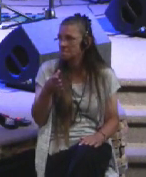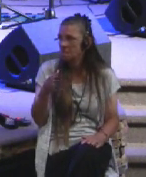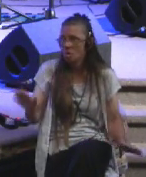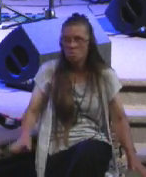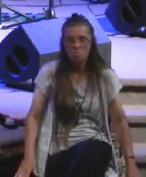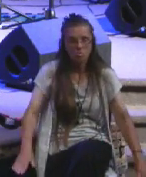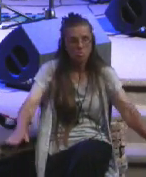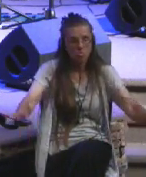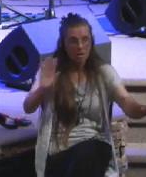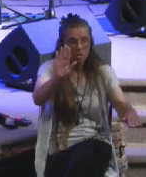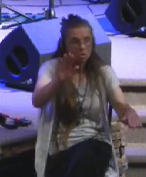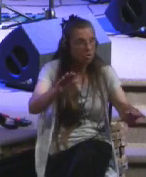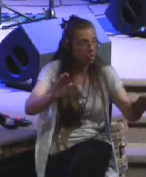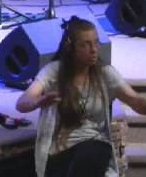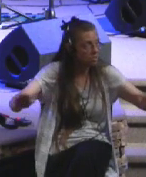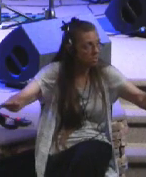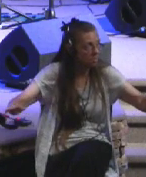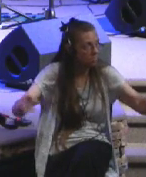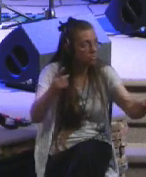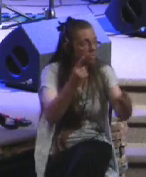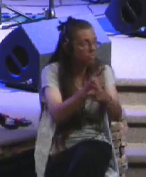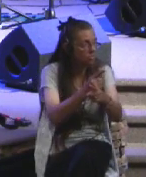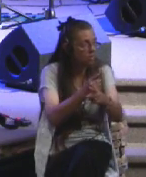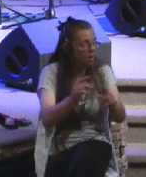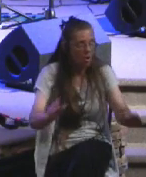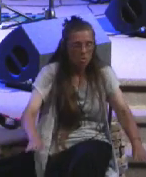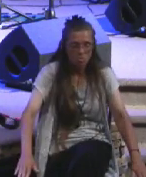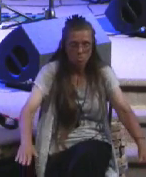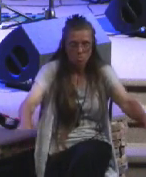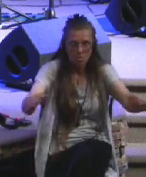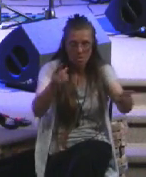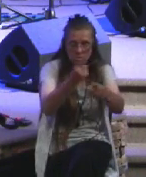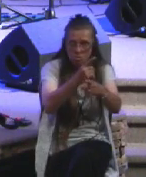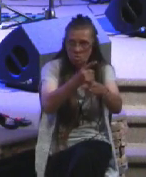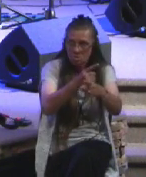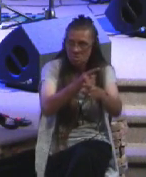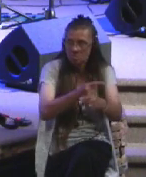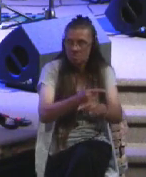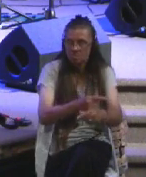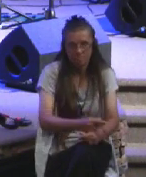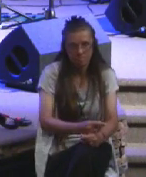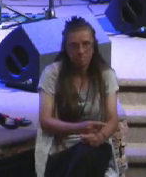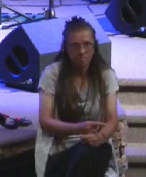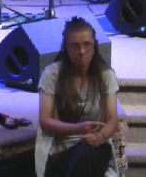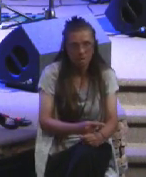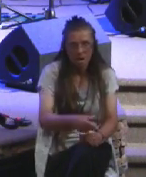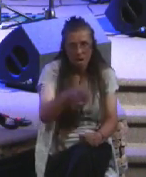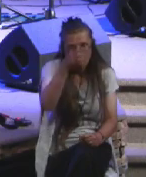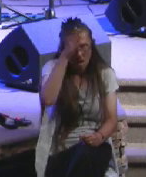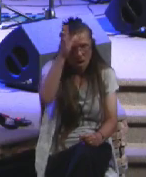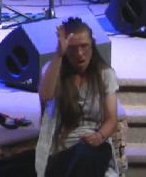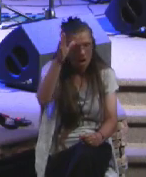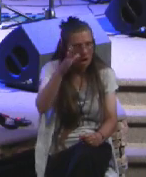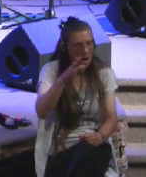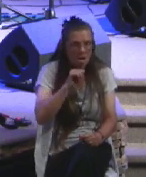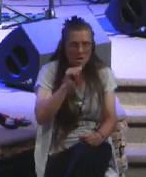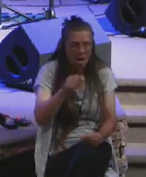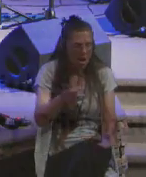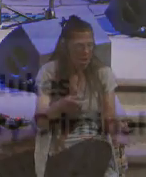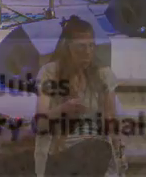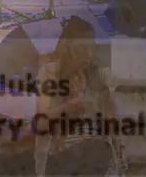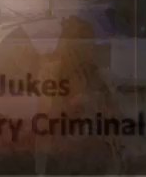raise your children right. Raise your children right. God does not require of your